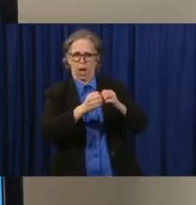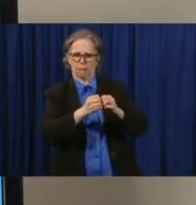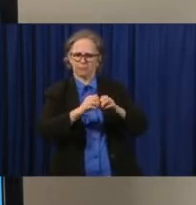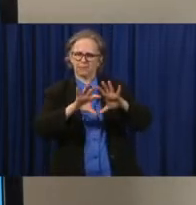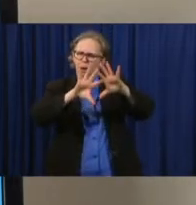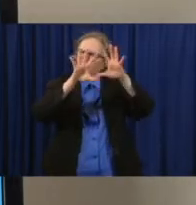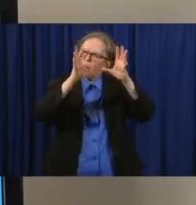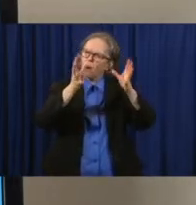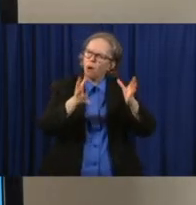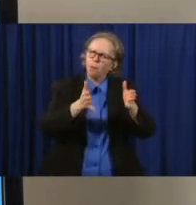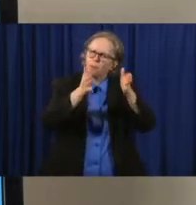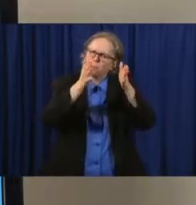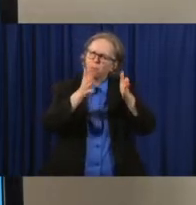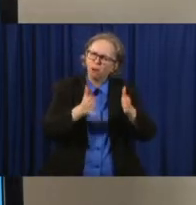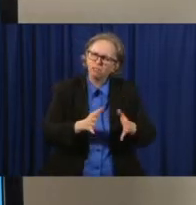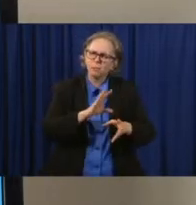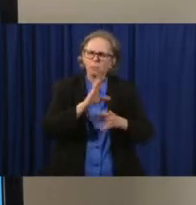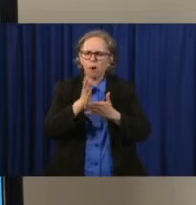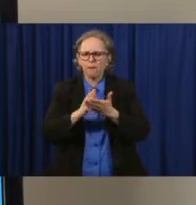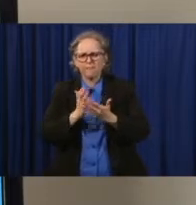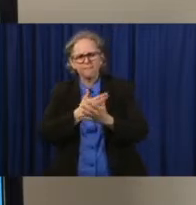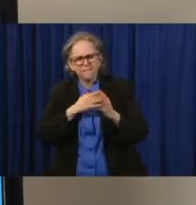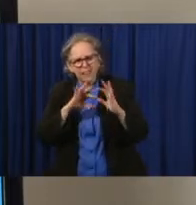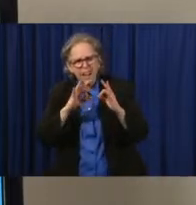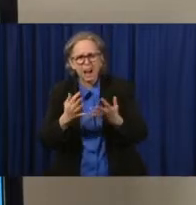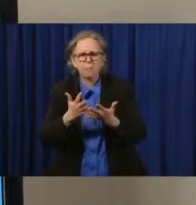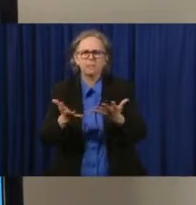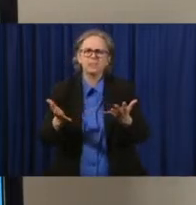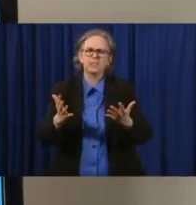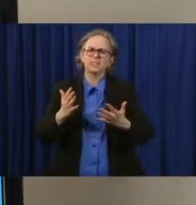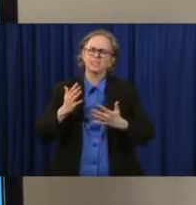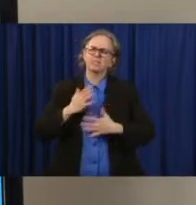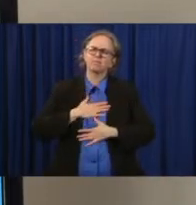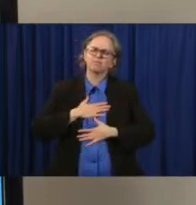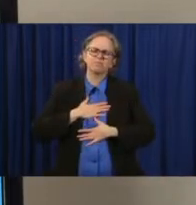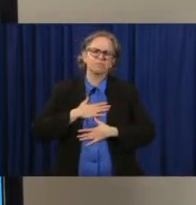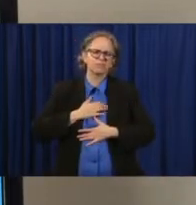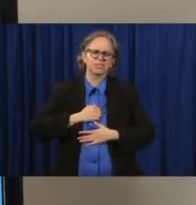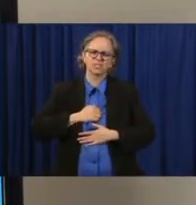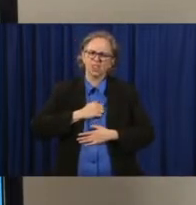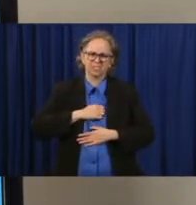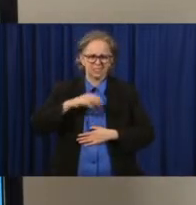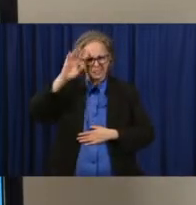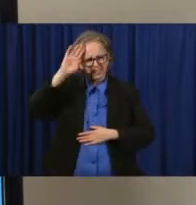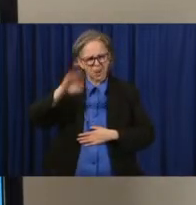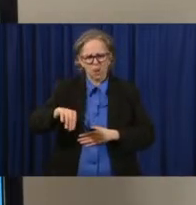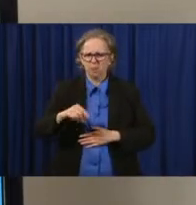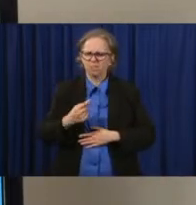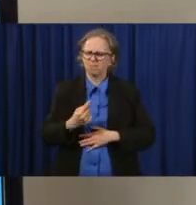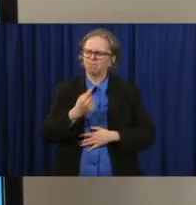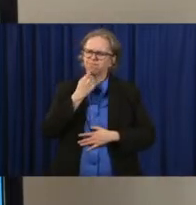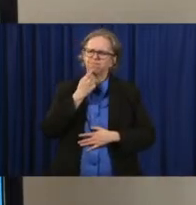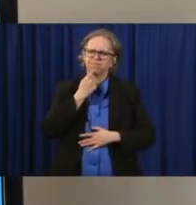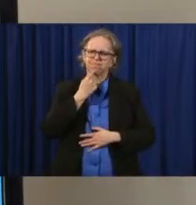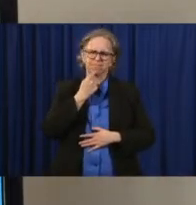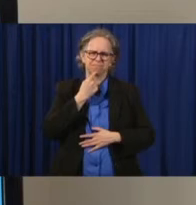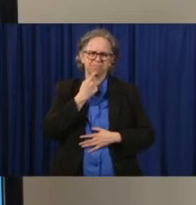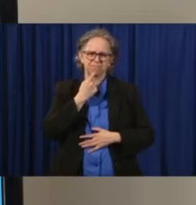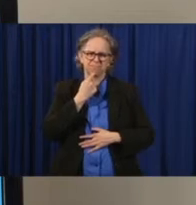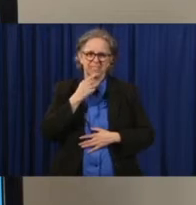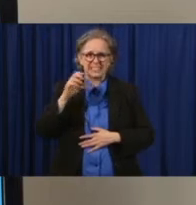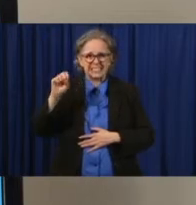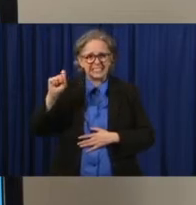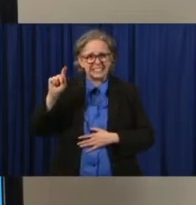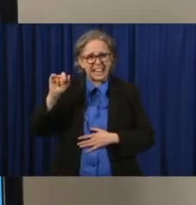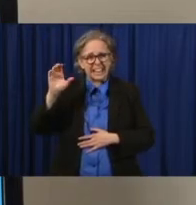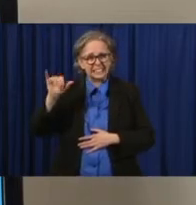the families, we don't take this lightly. And Stacy, her story is very important because I think it